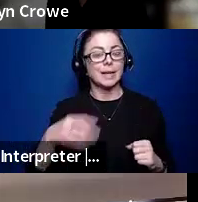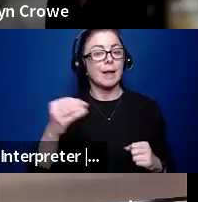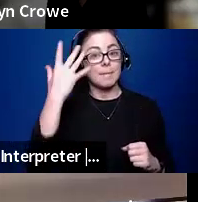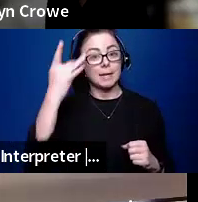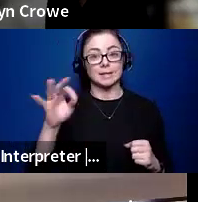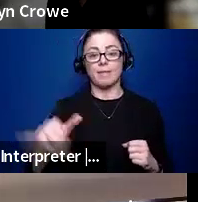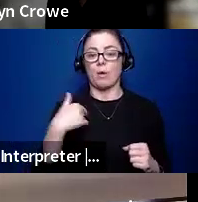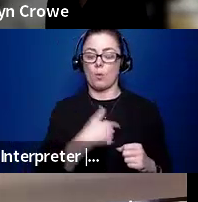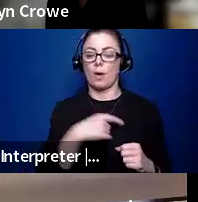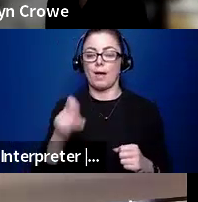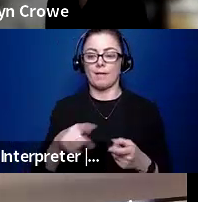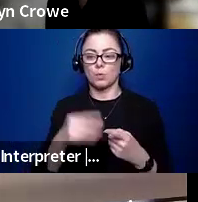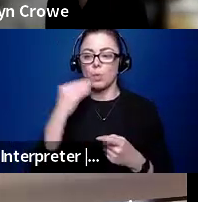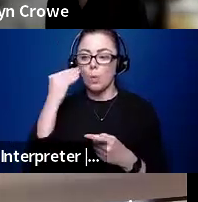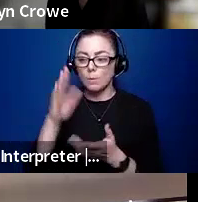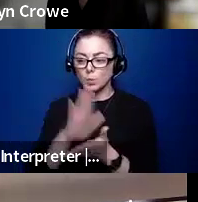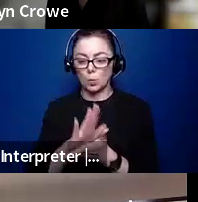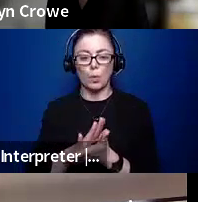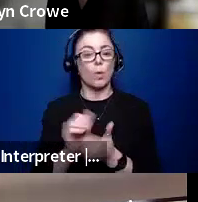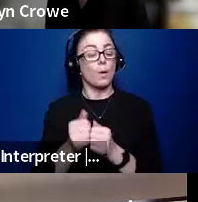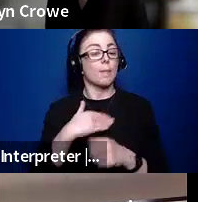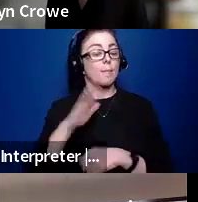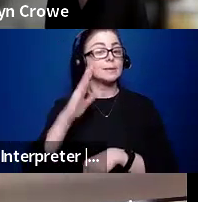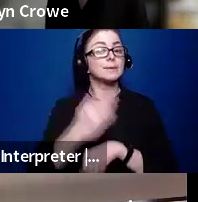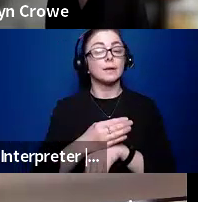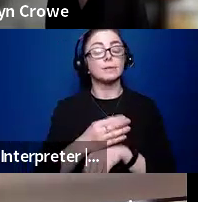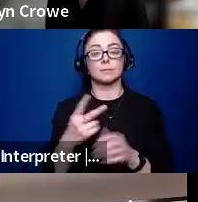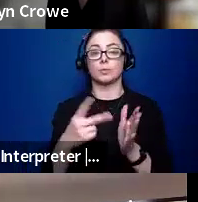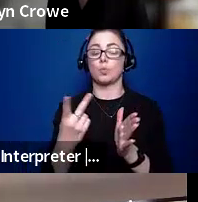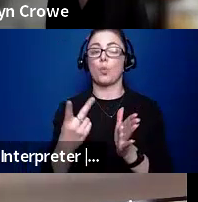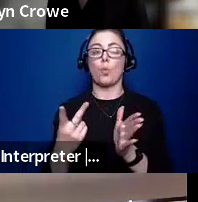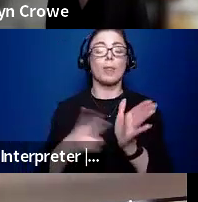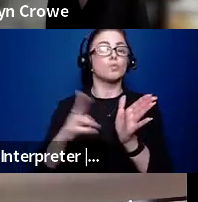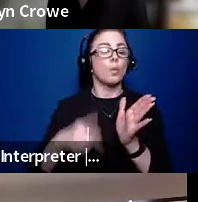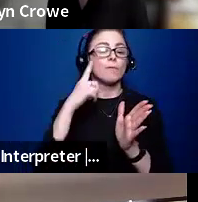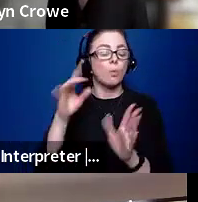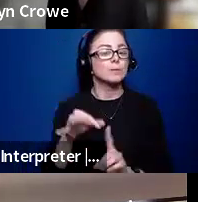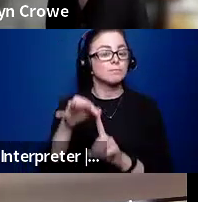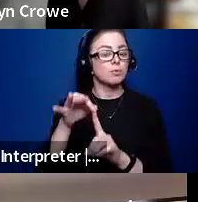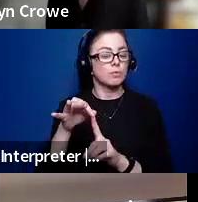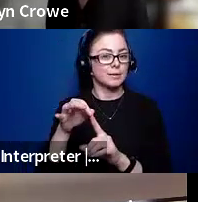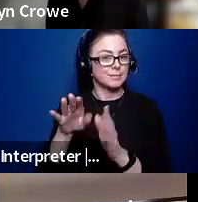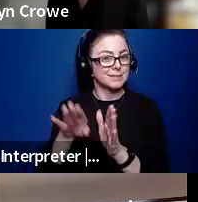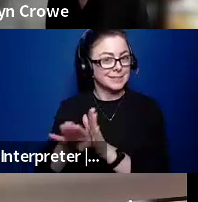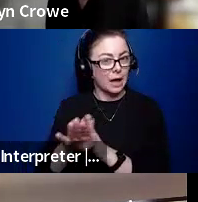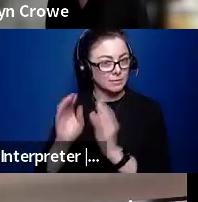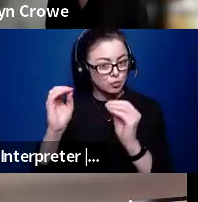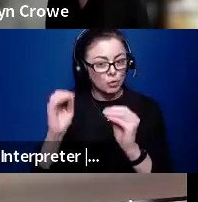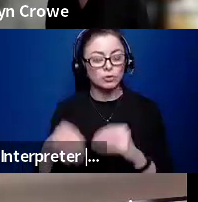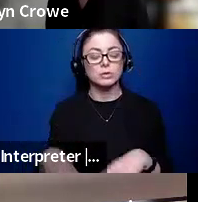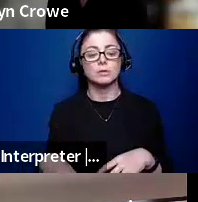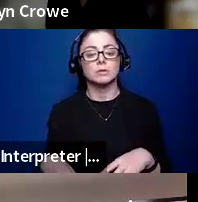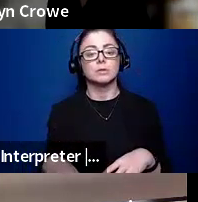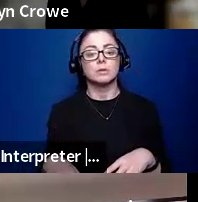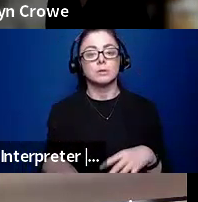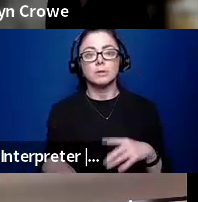this, we have had to homeschool them, with my son dual enrolling only for specially designed instruction. The lack of supports is a failure